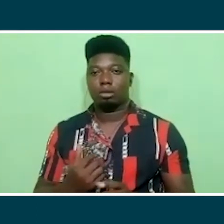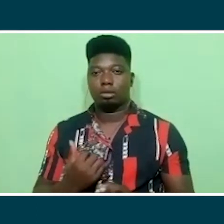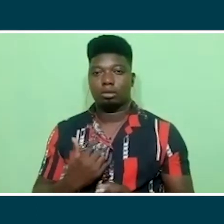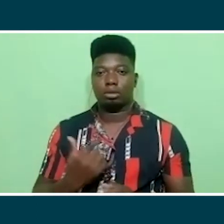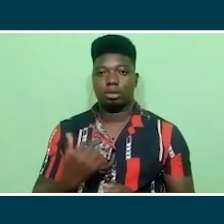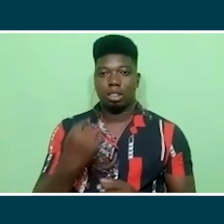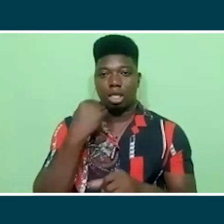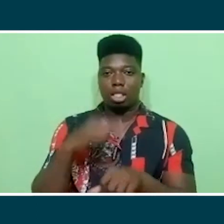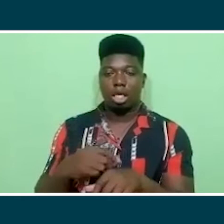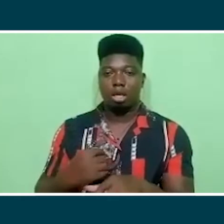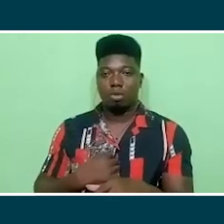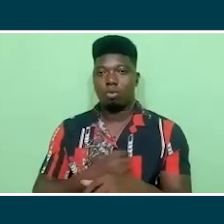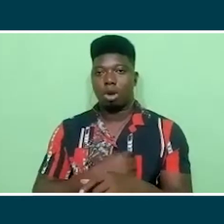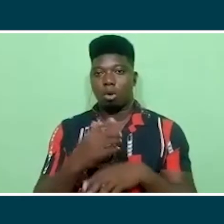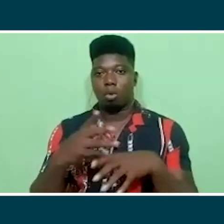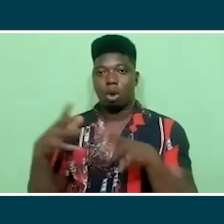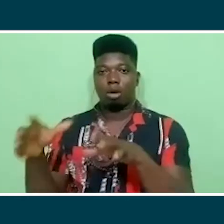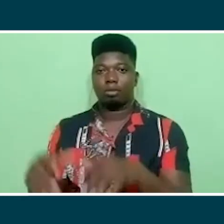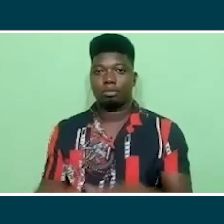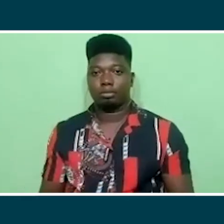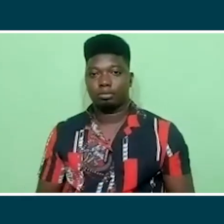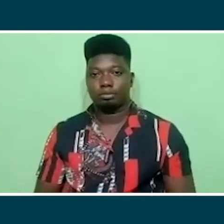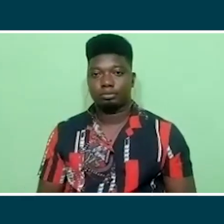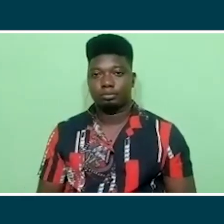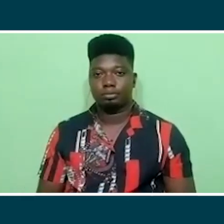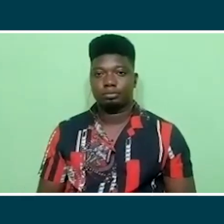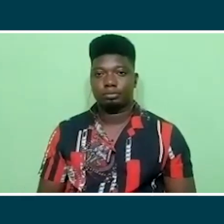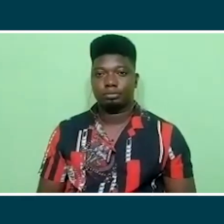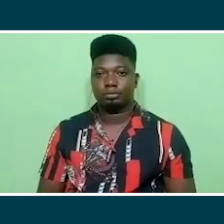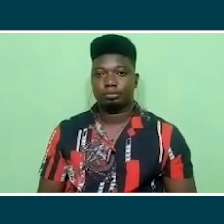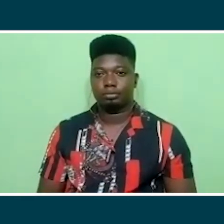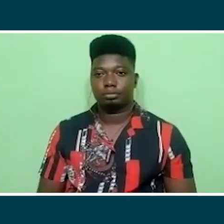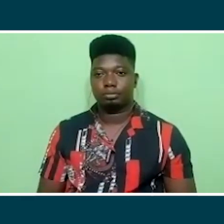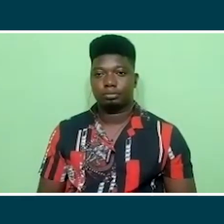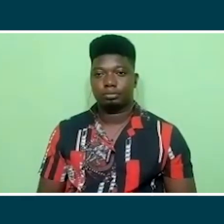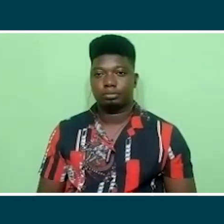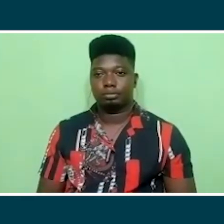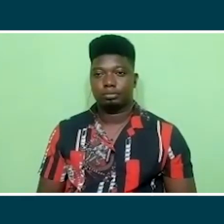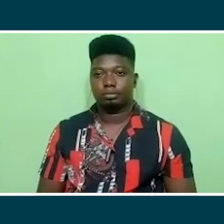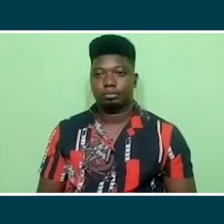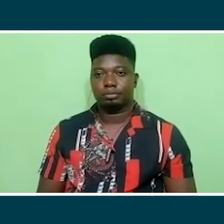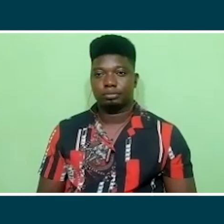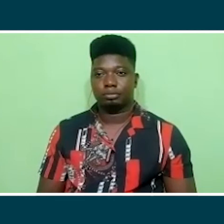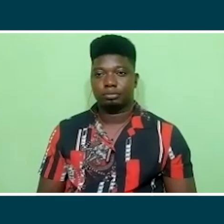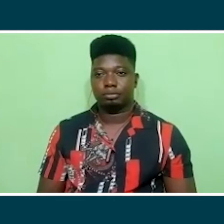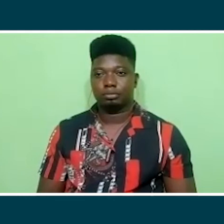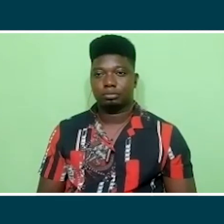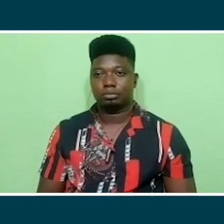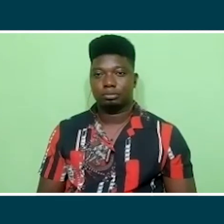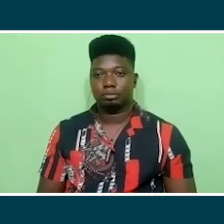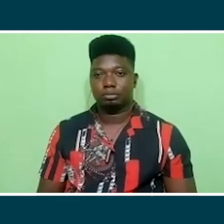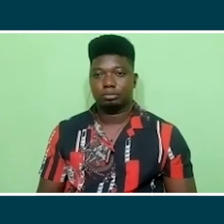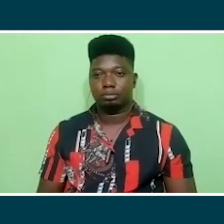one man to another man and just gave a hug, held